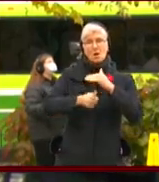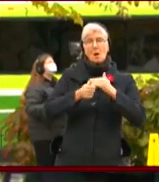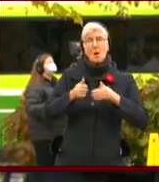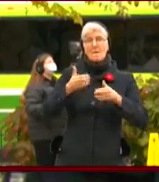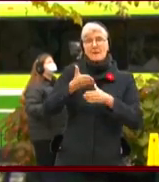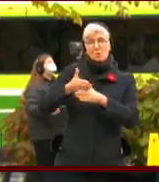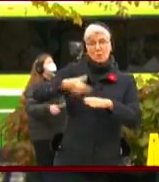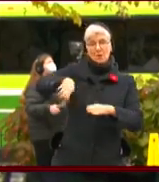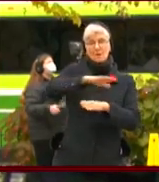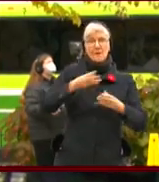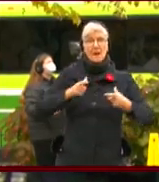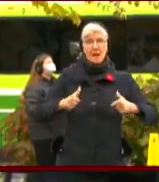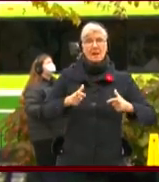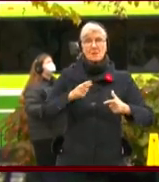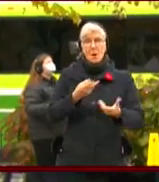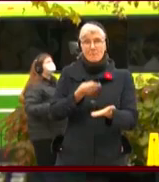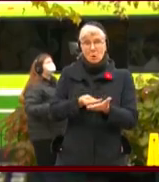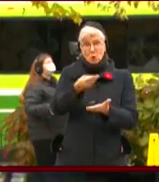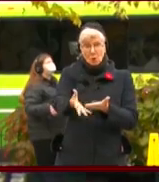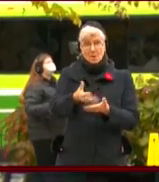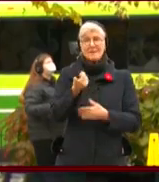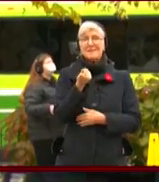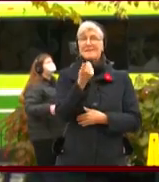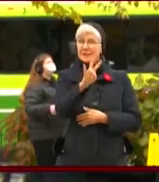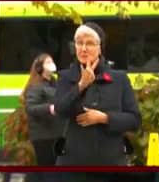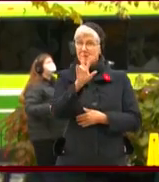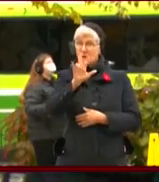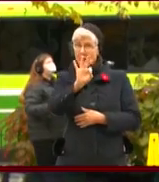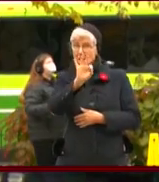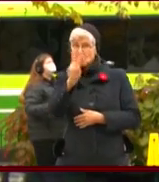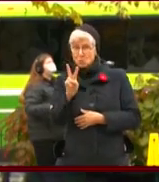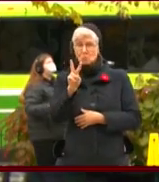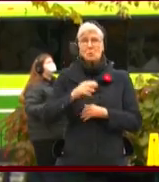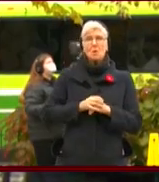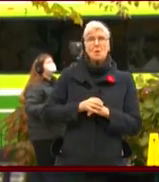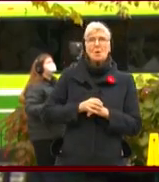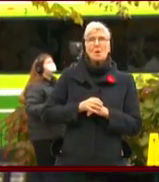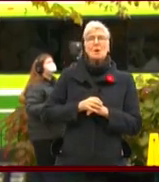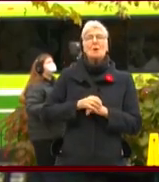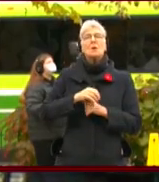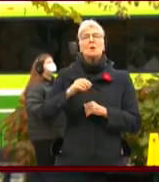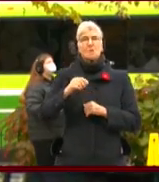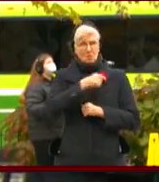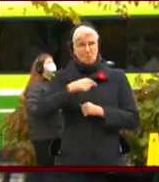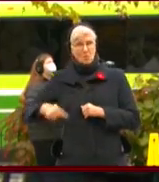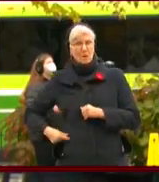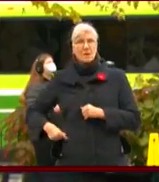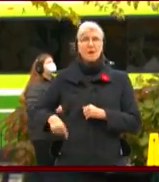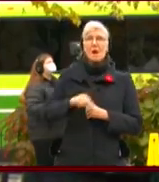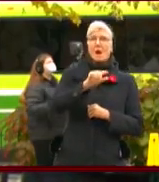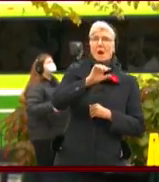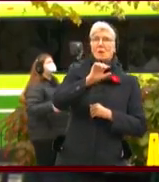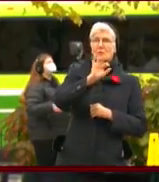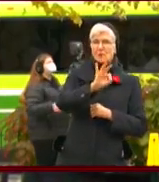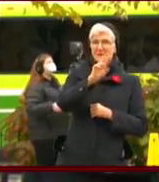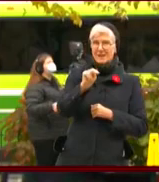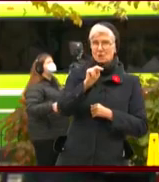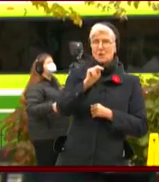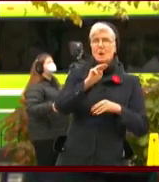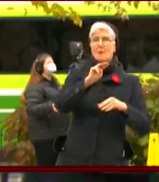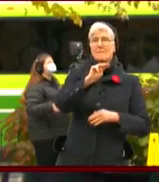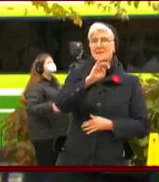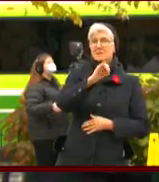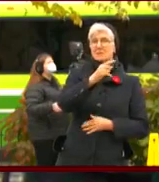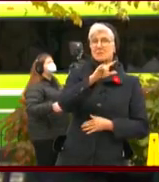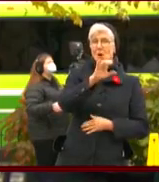Between the Lakes Purchase, 1792, between the Crown and the Mississaugas of the Credit First Nation. We will